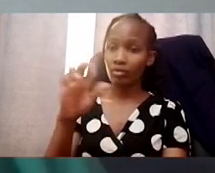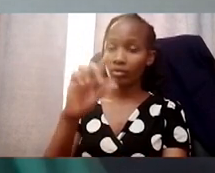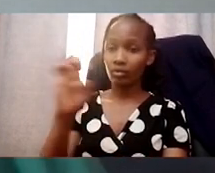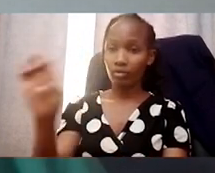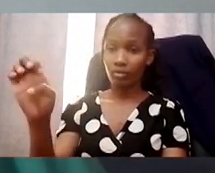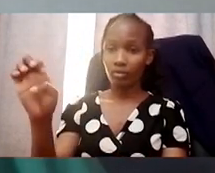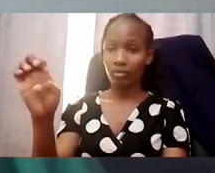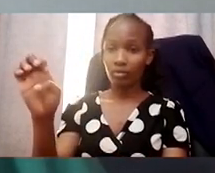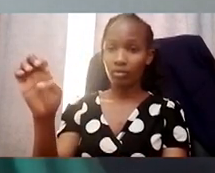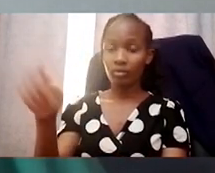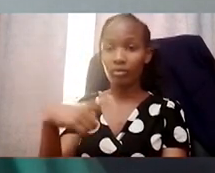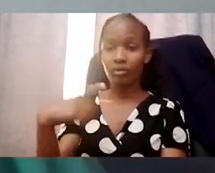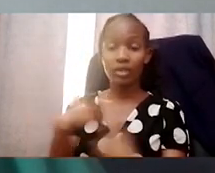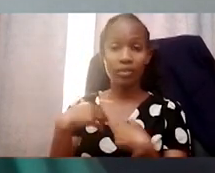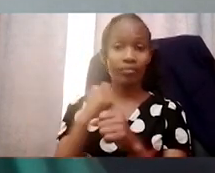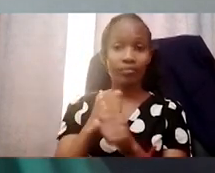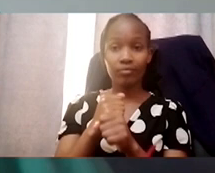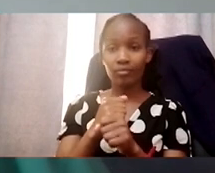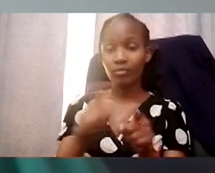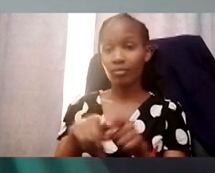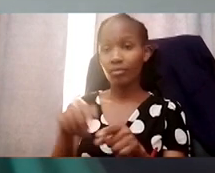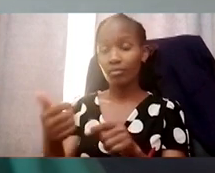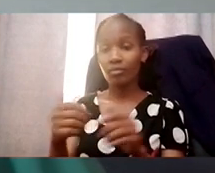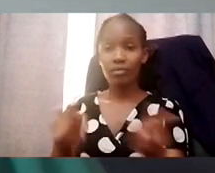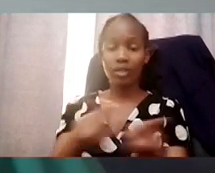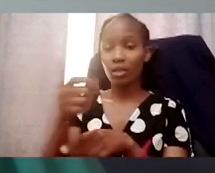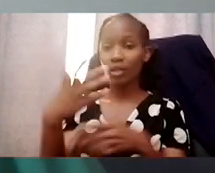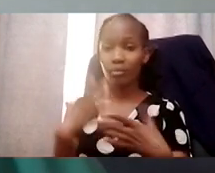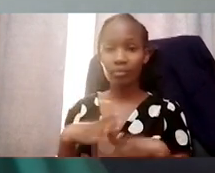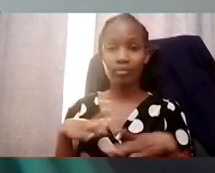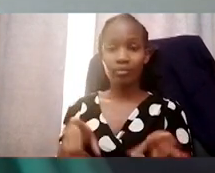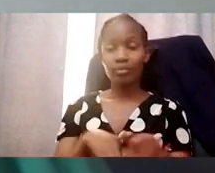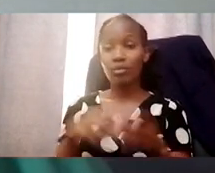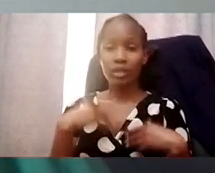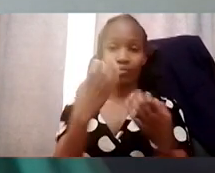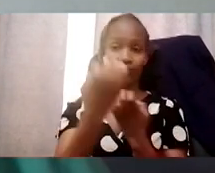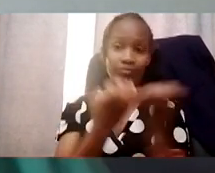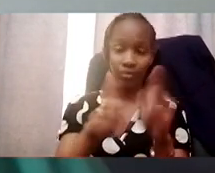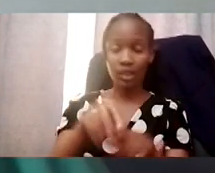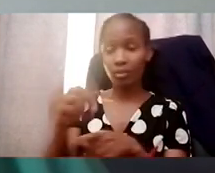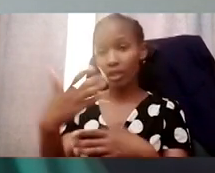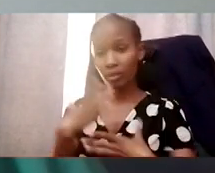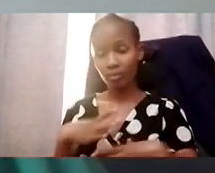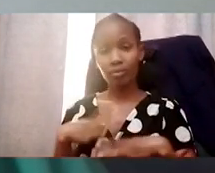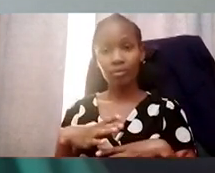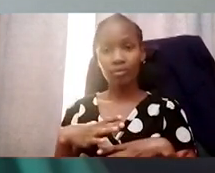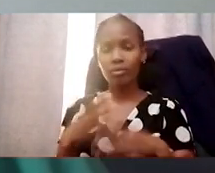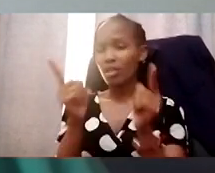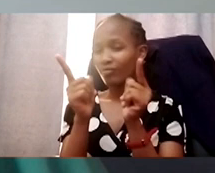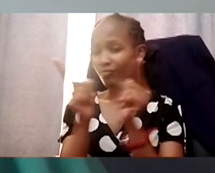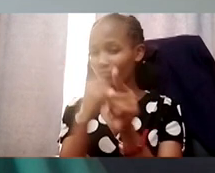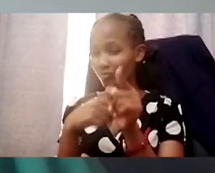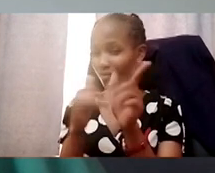got jobs like, you know, in the camps like everybody else. They run businesses like everybody else. The little time that they've got, of course,